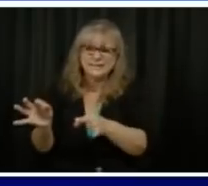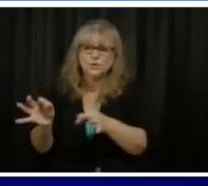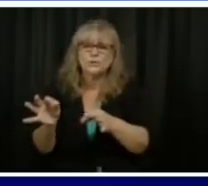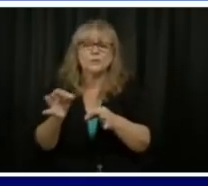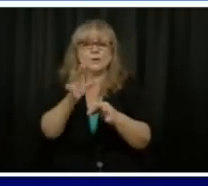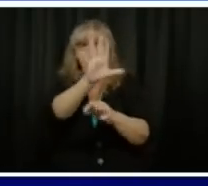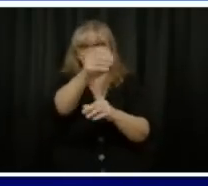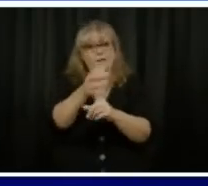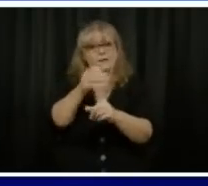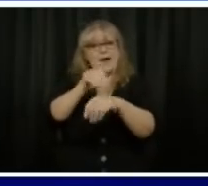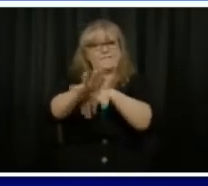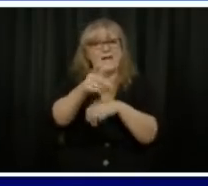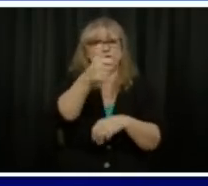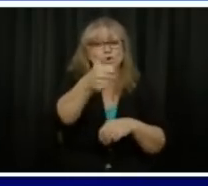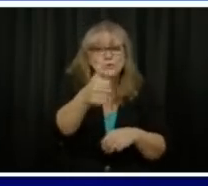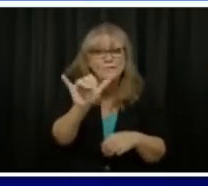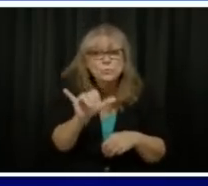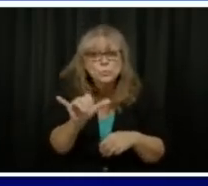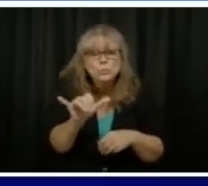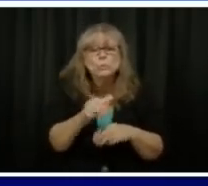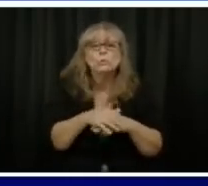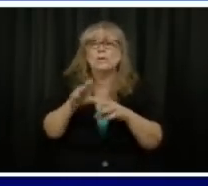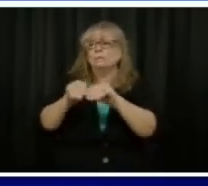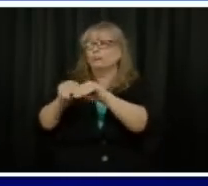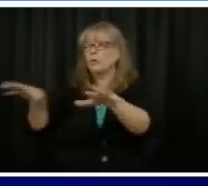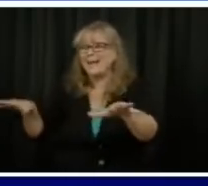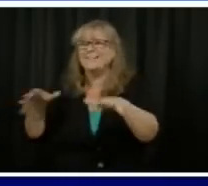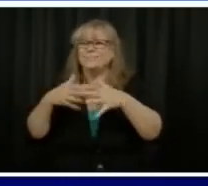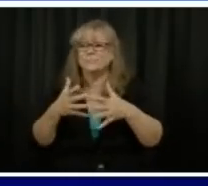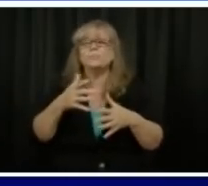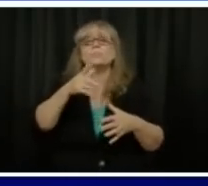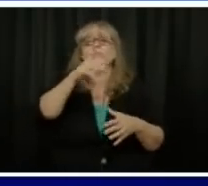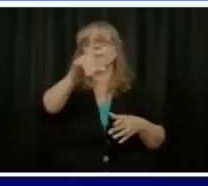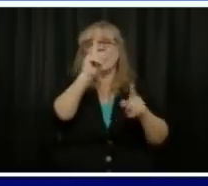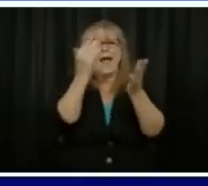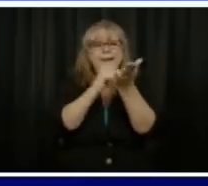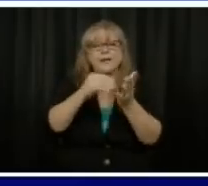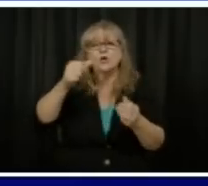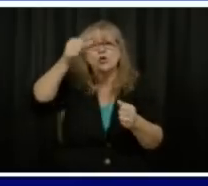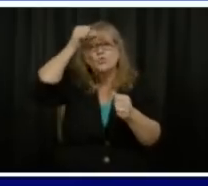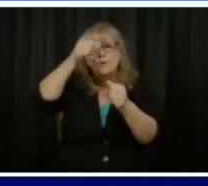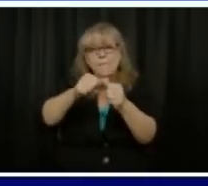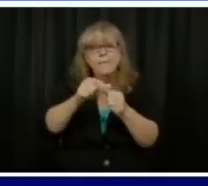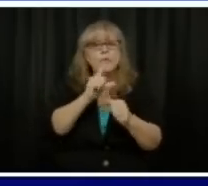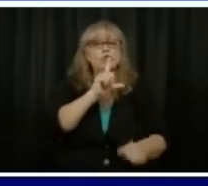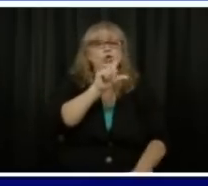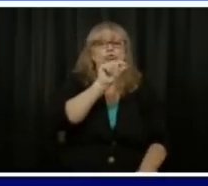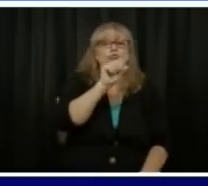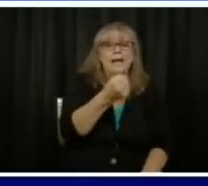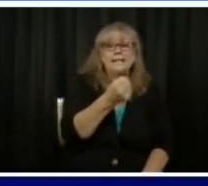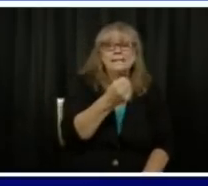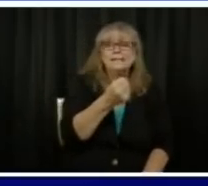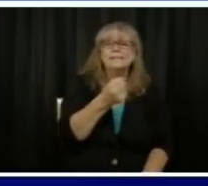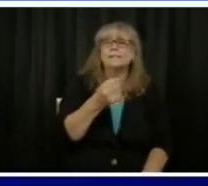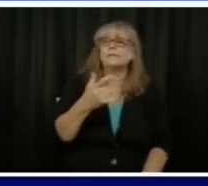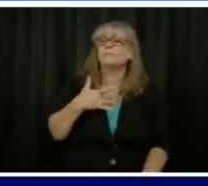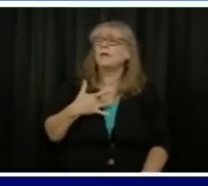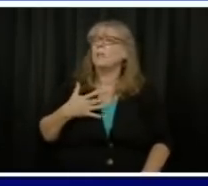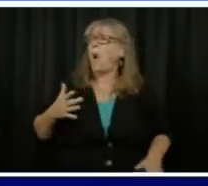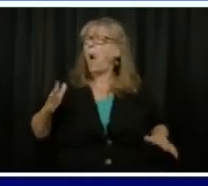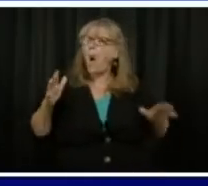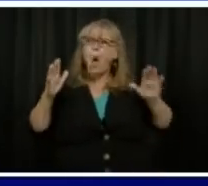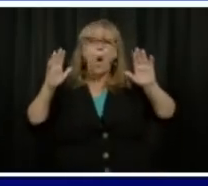are older than 20 to 29, we were all that age once, and some of them are more willing to take risks, and we see that in a variety of activities that they